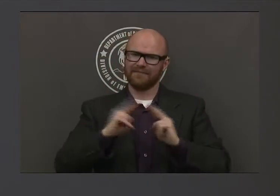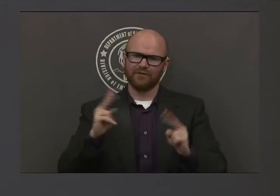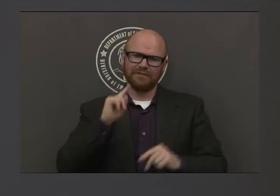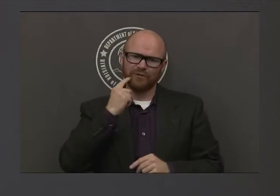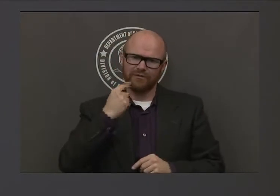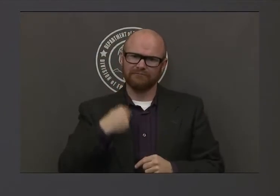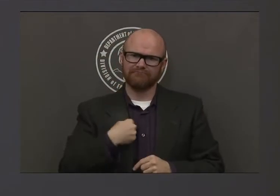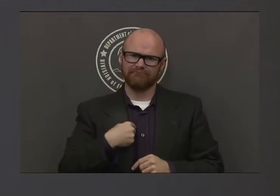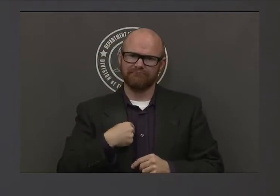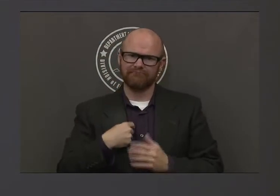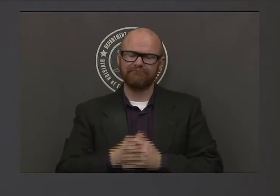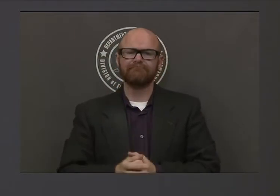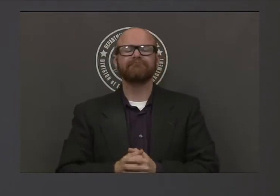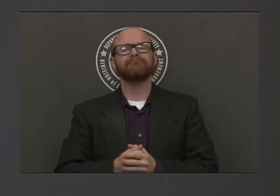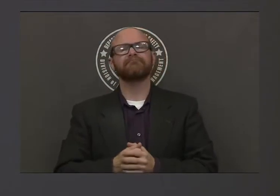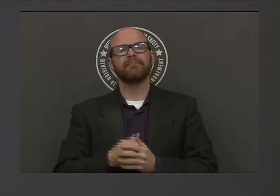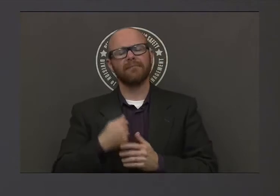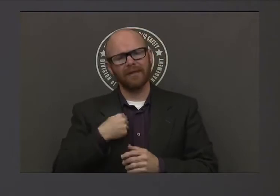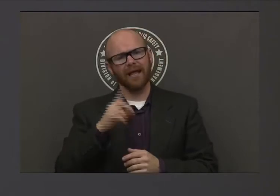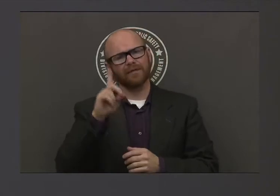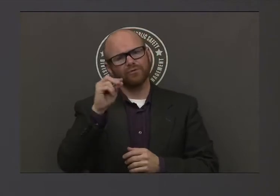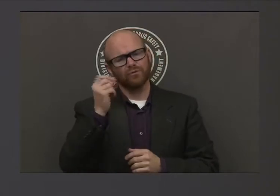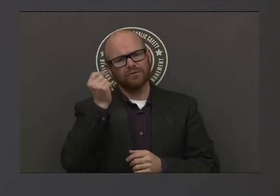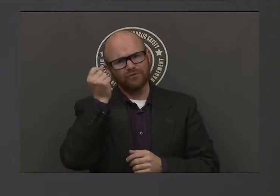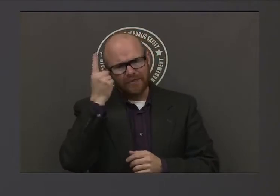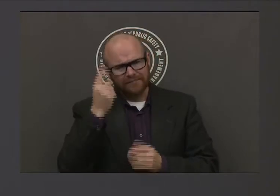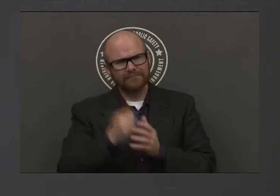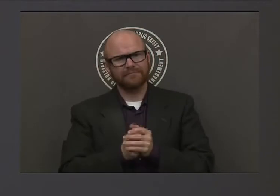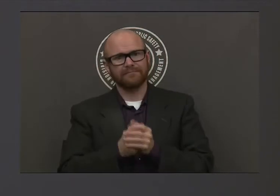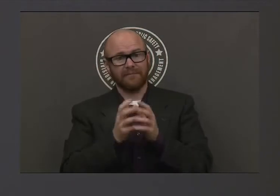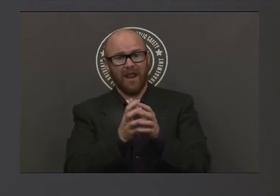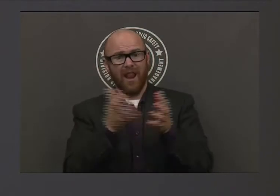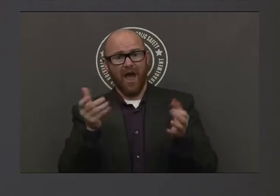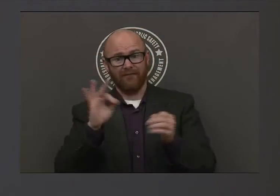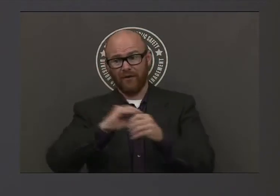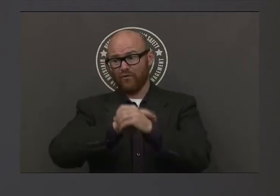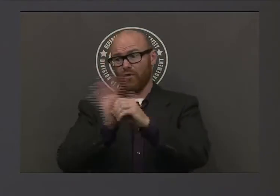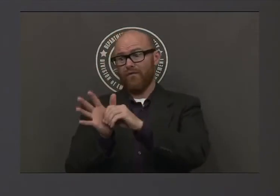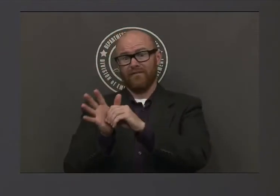We also understand and mourn the fact that a lot of this could be prevented.